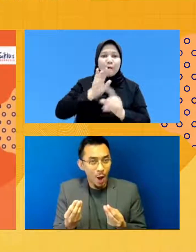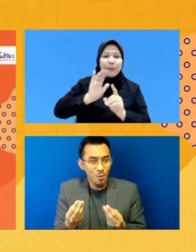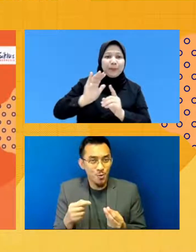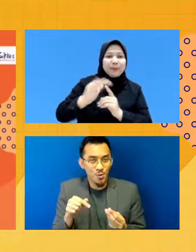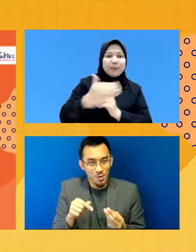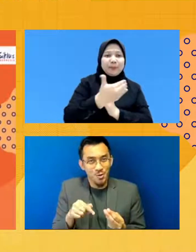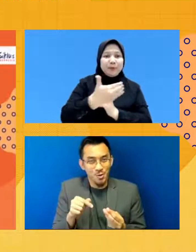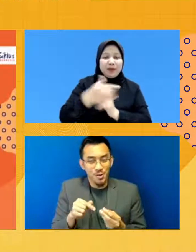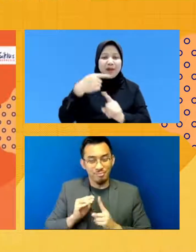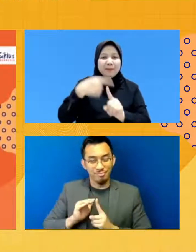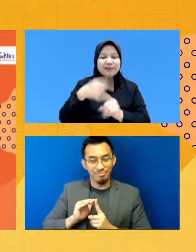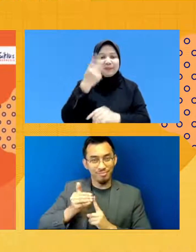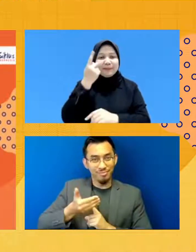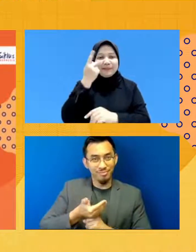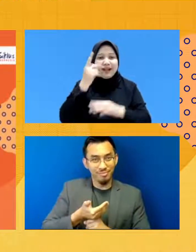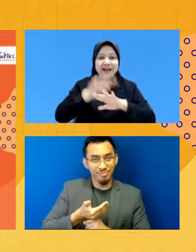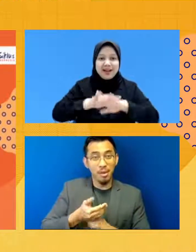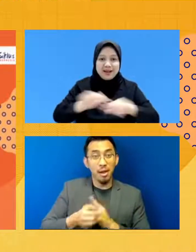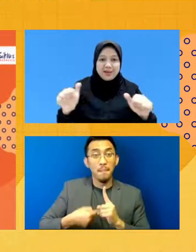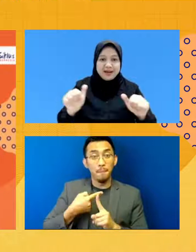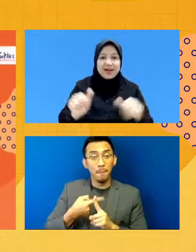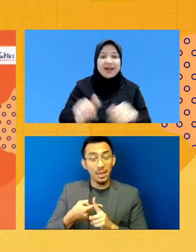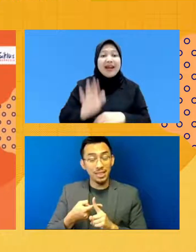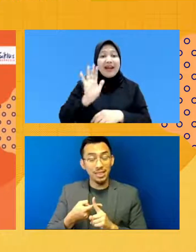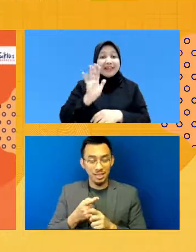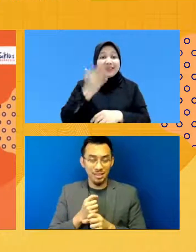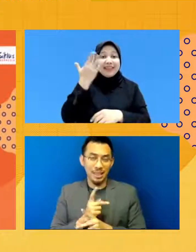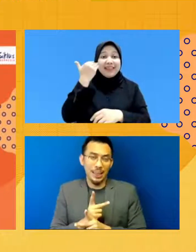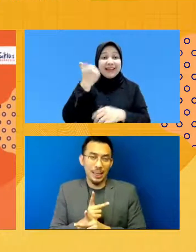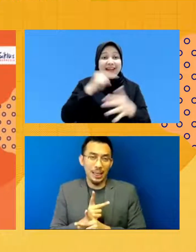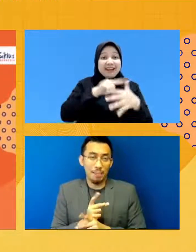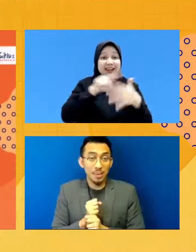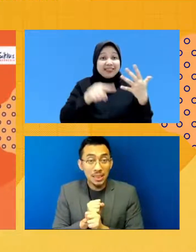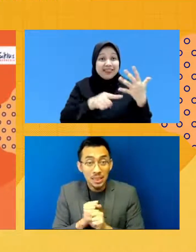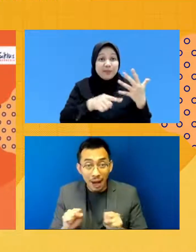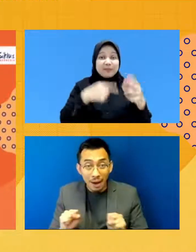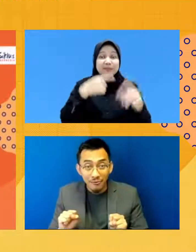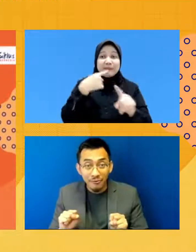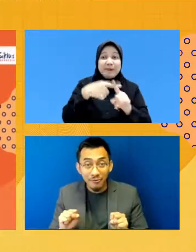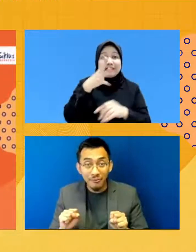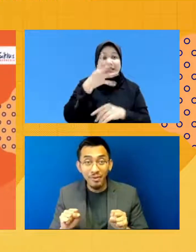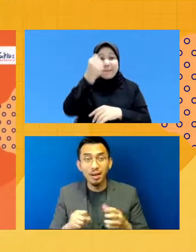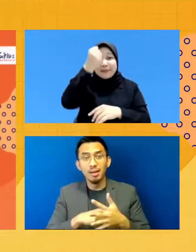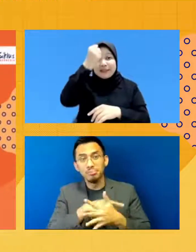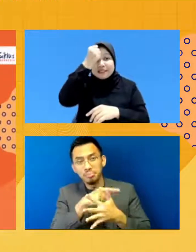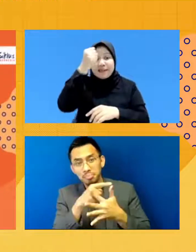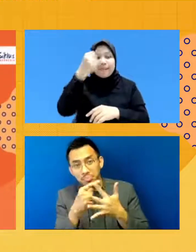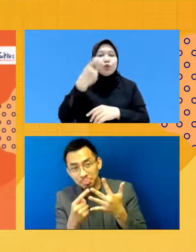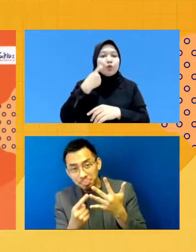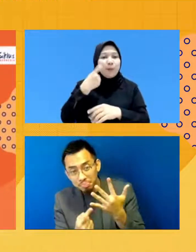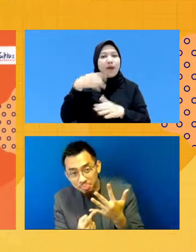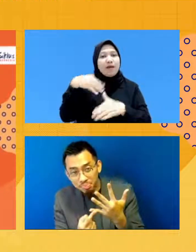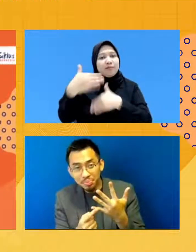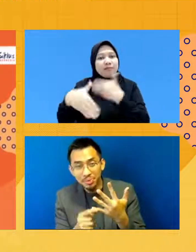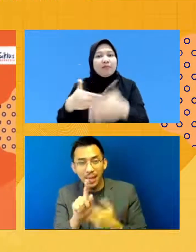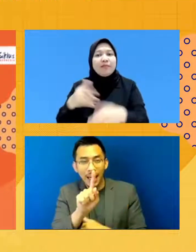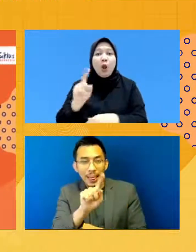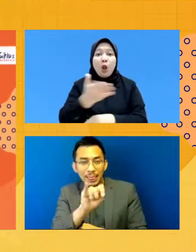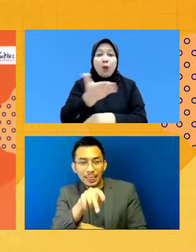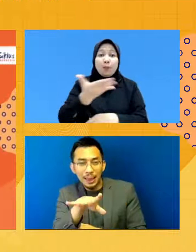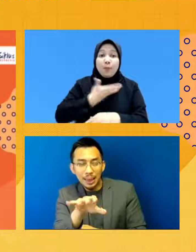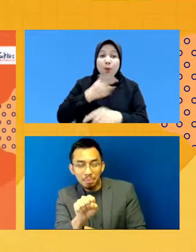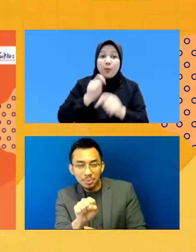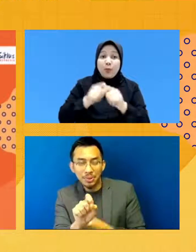these tips and principles when we create the digital platforms, when we create the contents. And